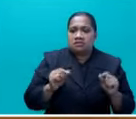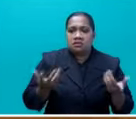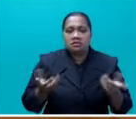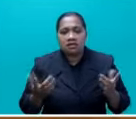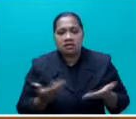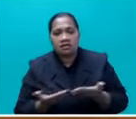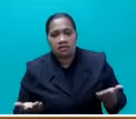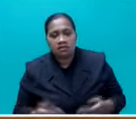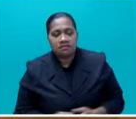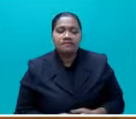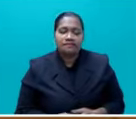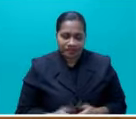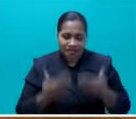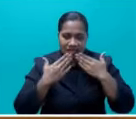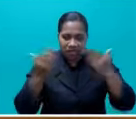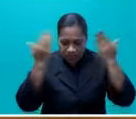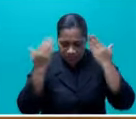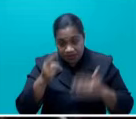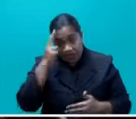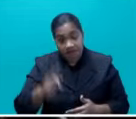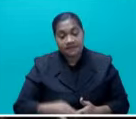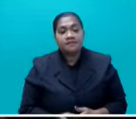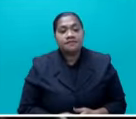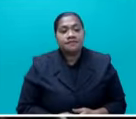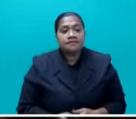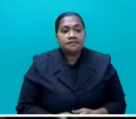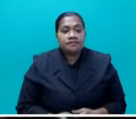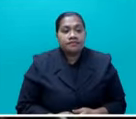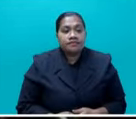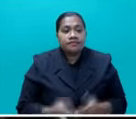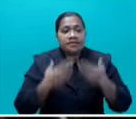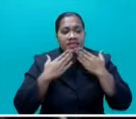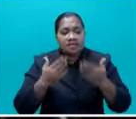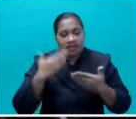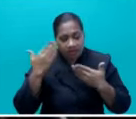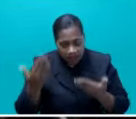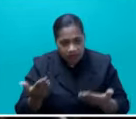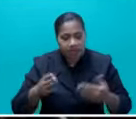And thank you, Mr. Speaker, sir. I thank the honourable member.